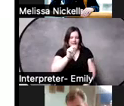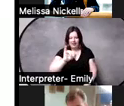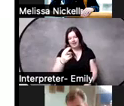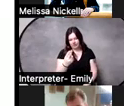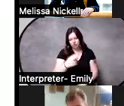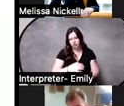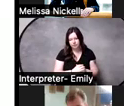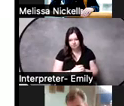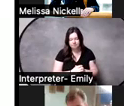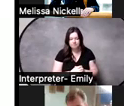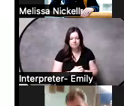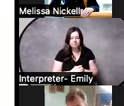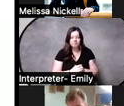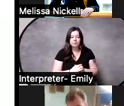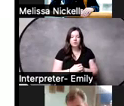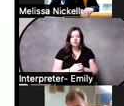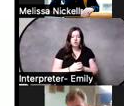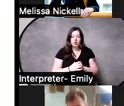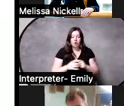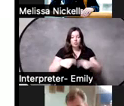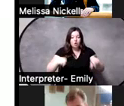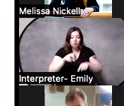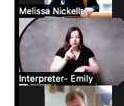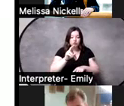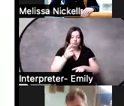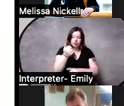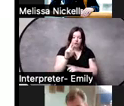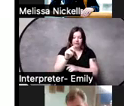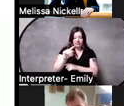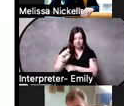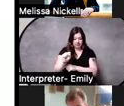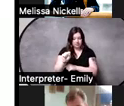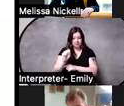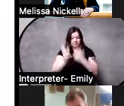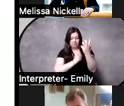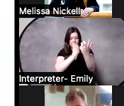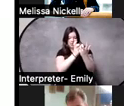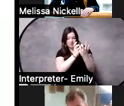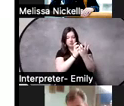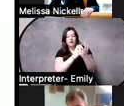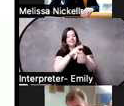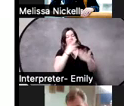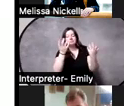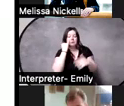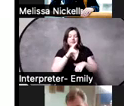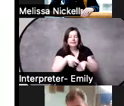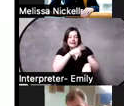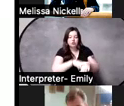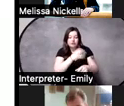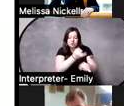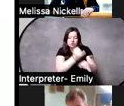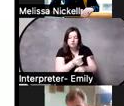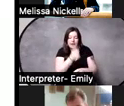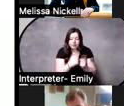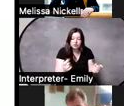that are in line with the National Institutes of Allergy and Infectious Diseases, or NIAID, will